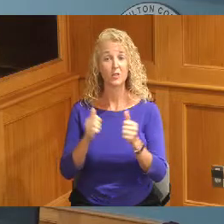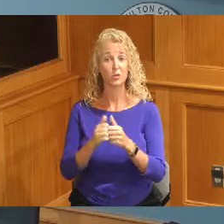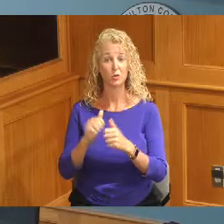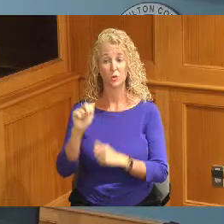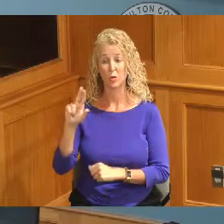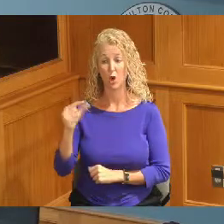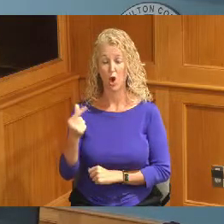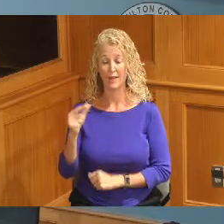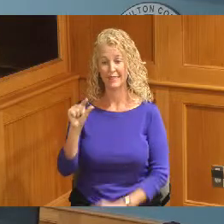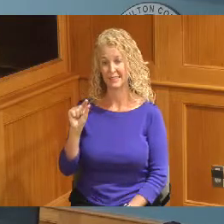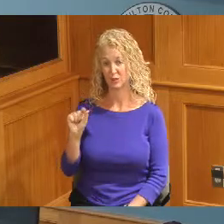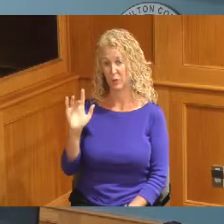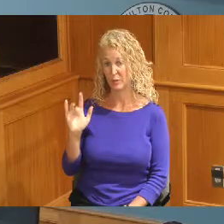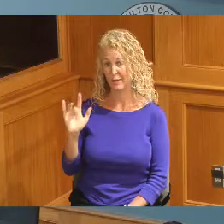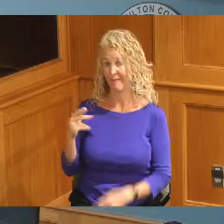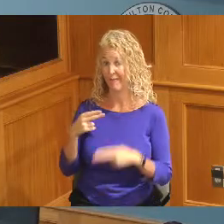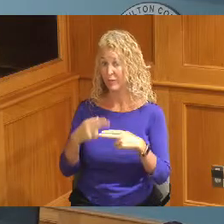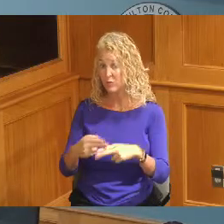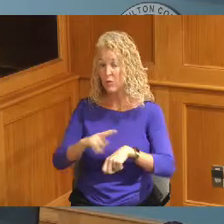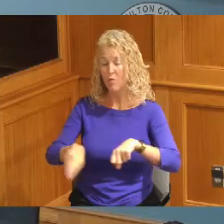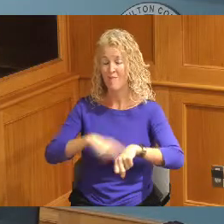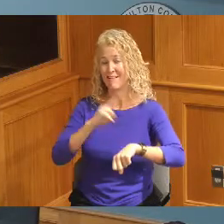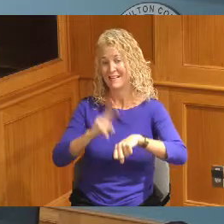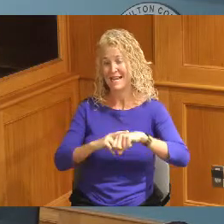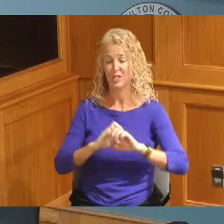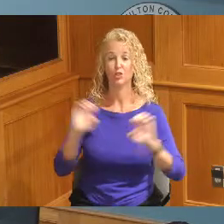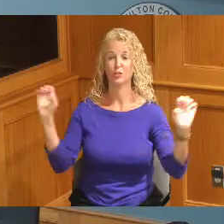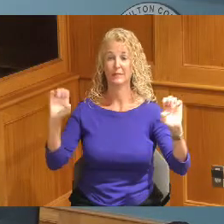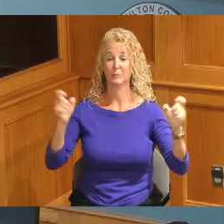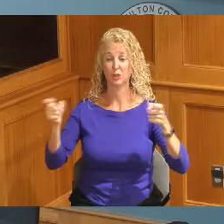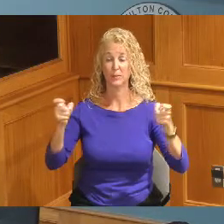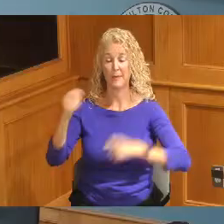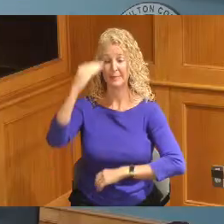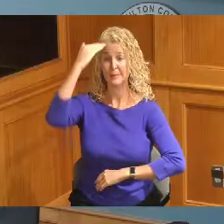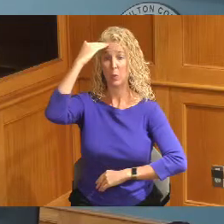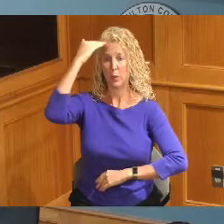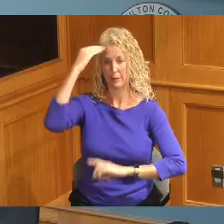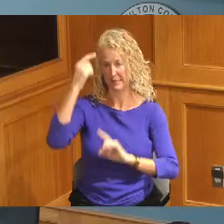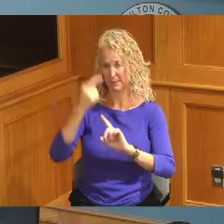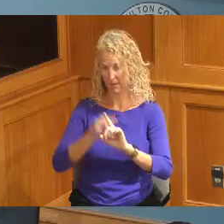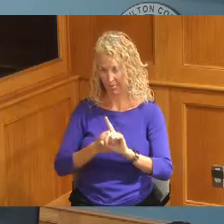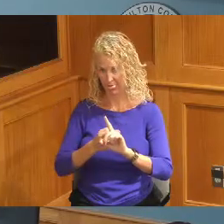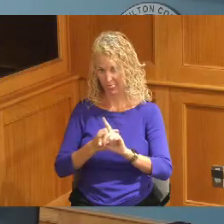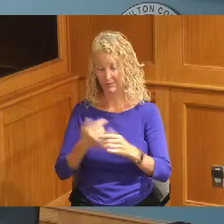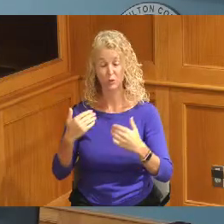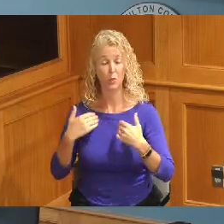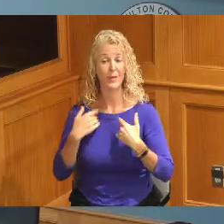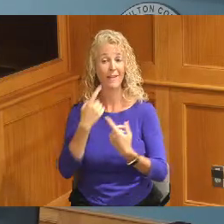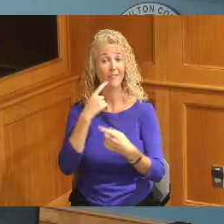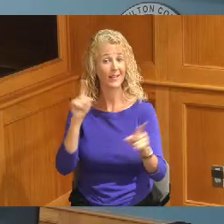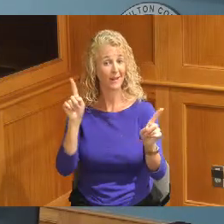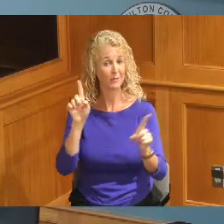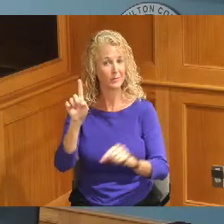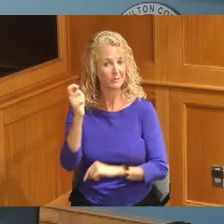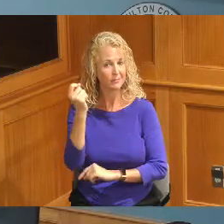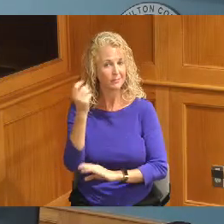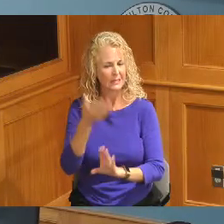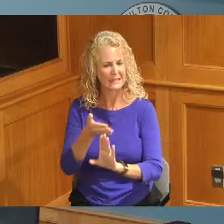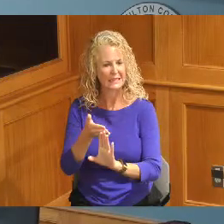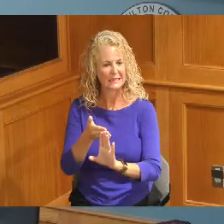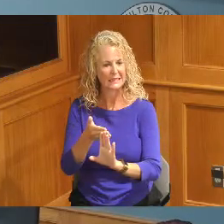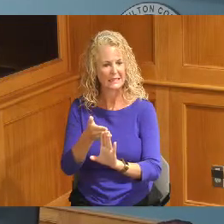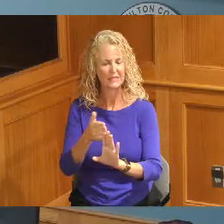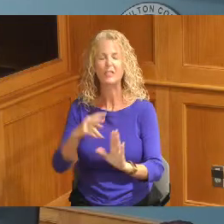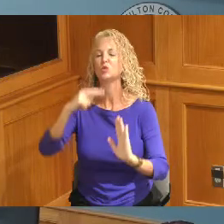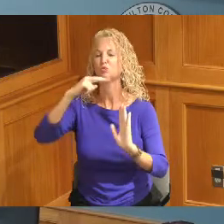August 2025 as National Emergency Management Awareness Month. And so we've got a proclamation, but why don't we go ahead and